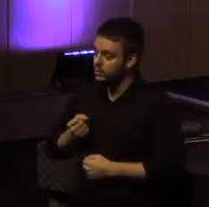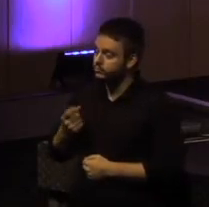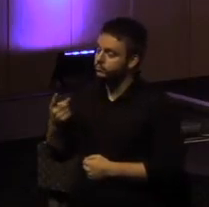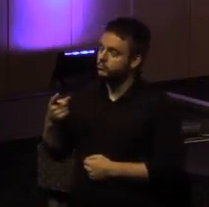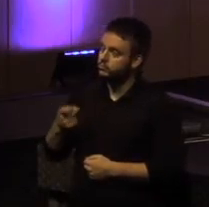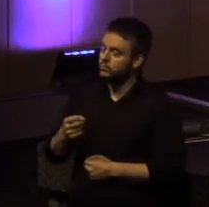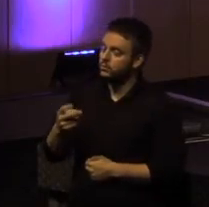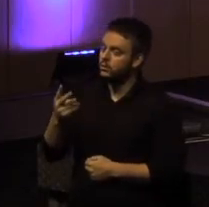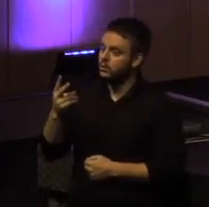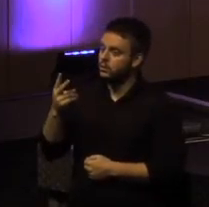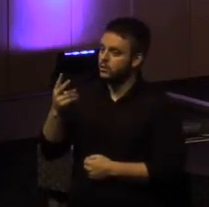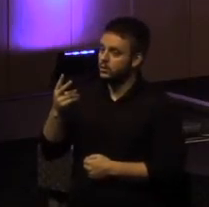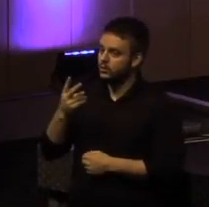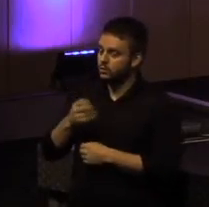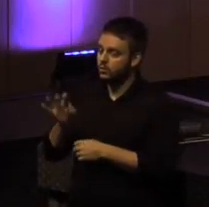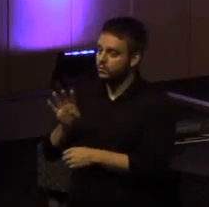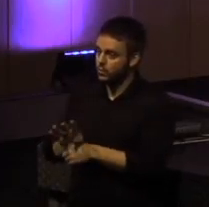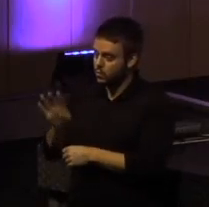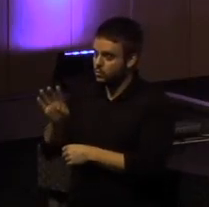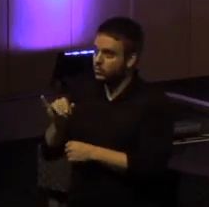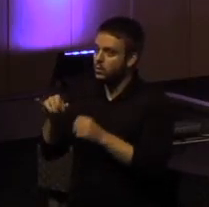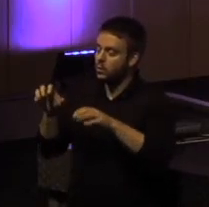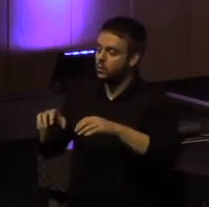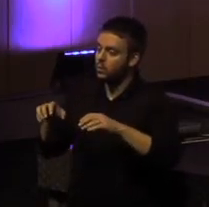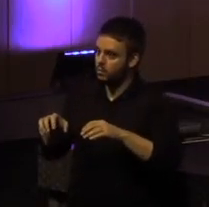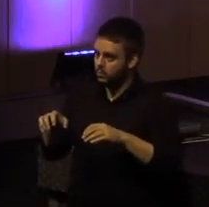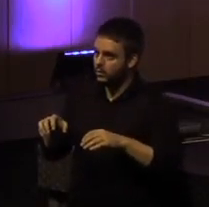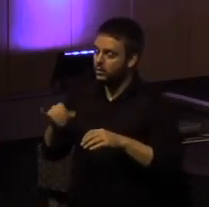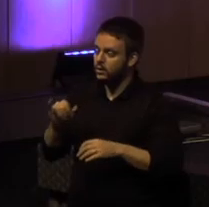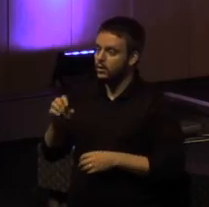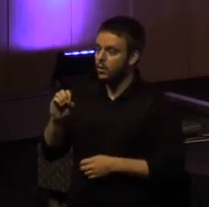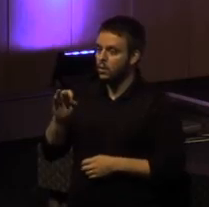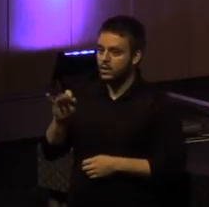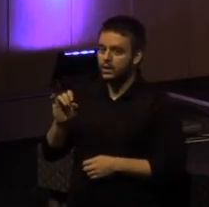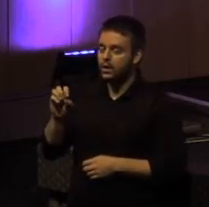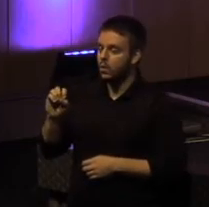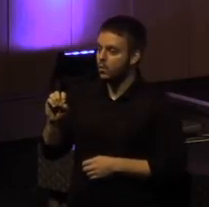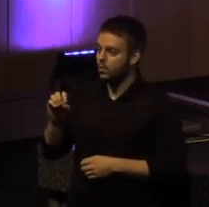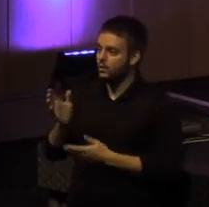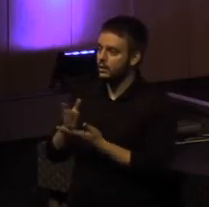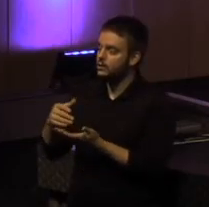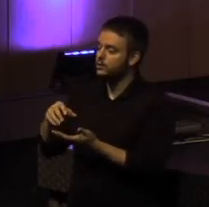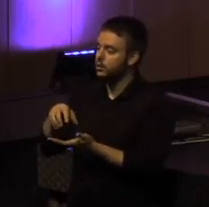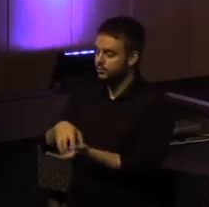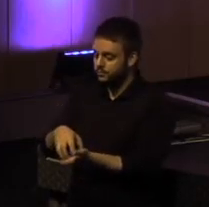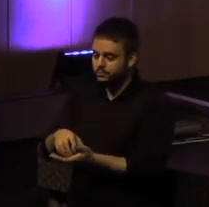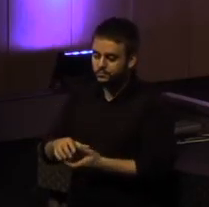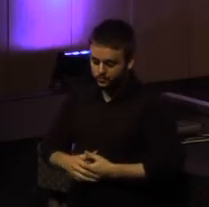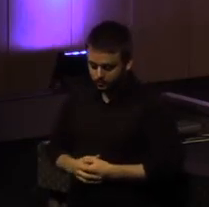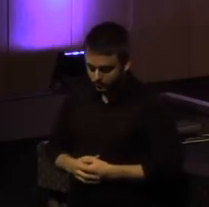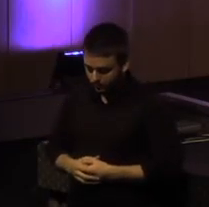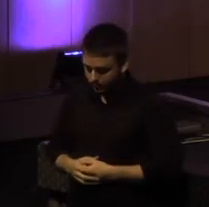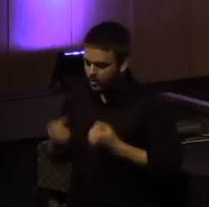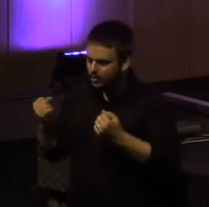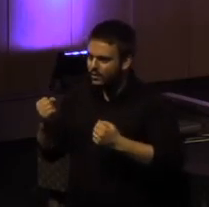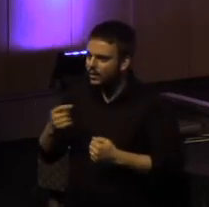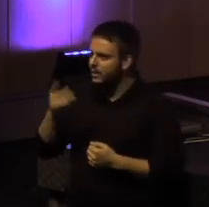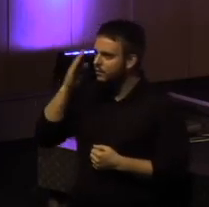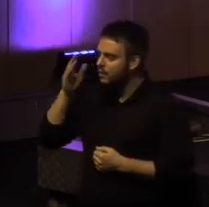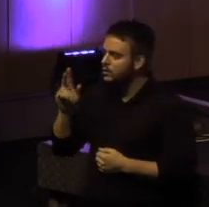what department did shoot Mr. Green, he does not respond. I ask him, was it Normandy? He